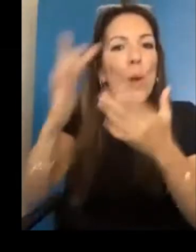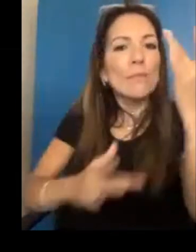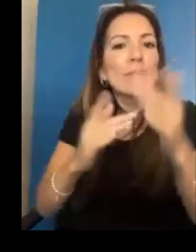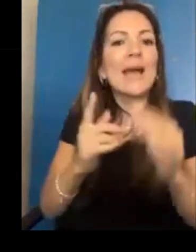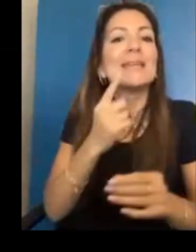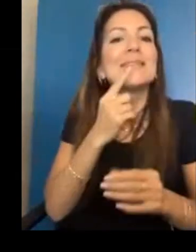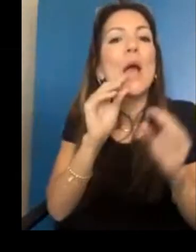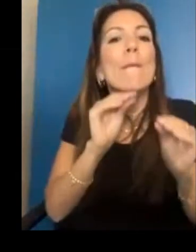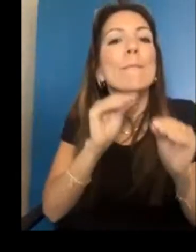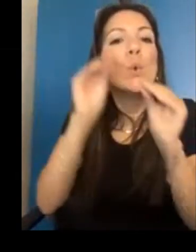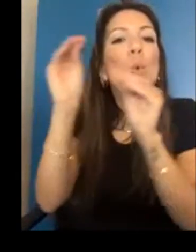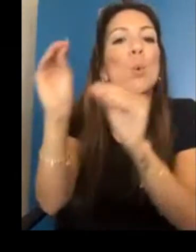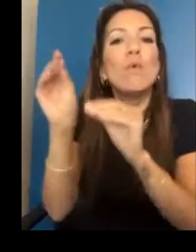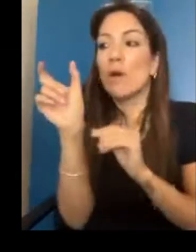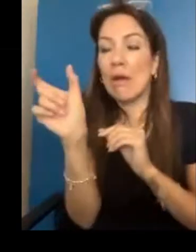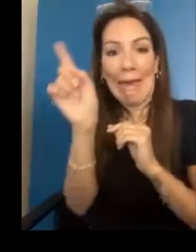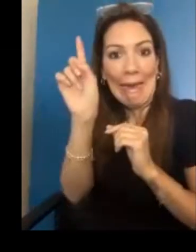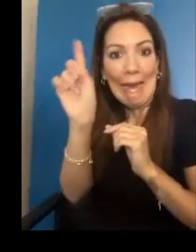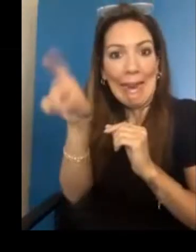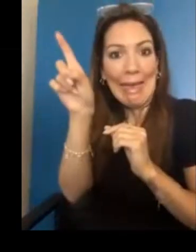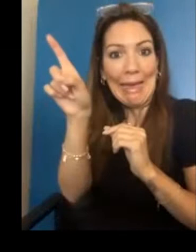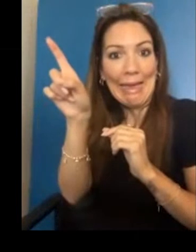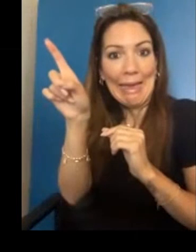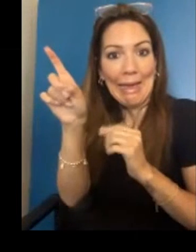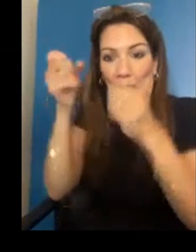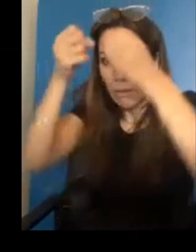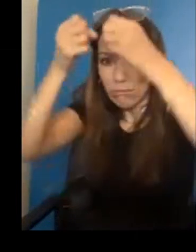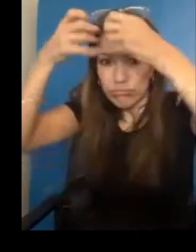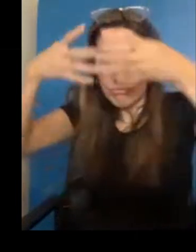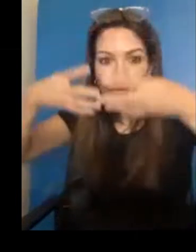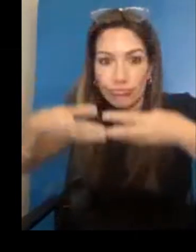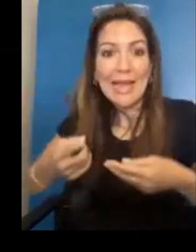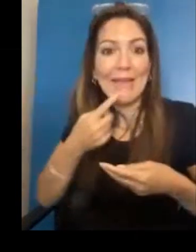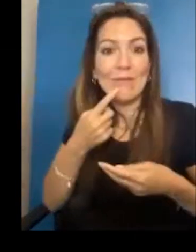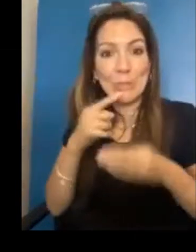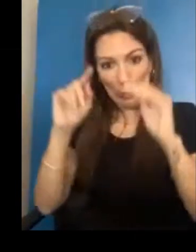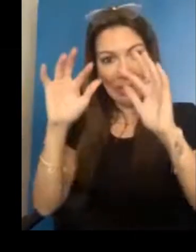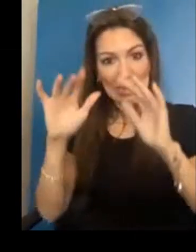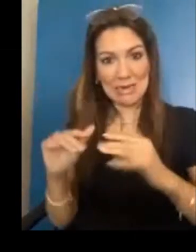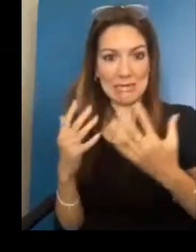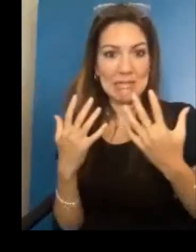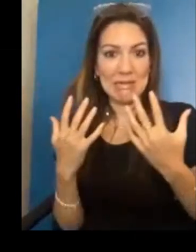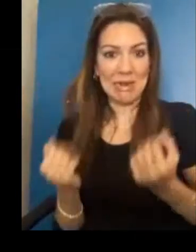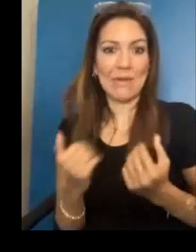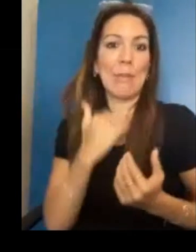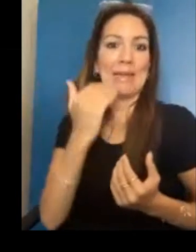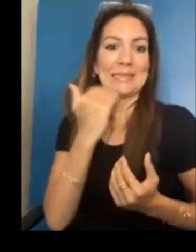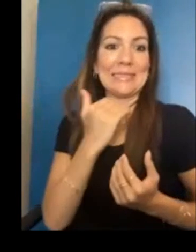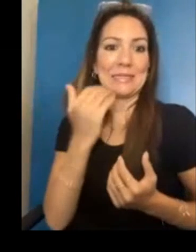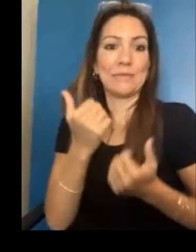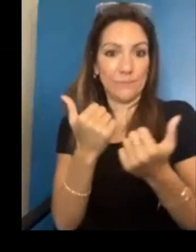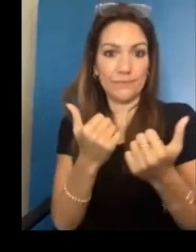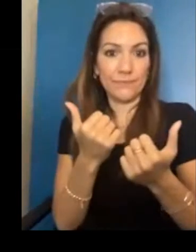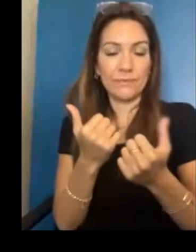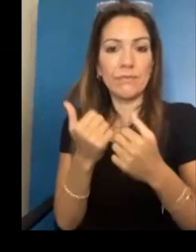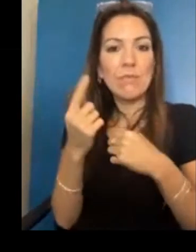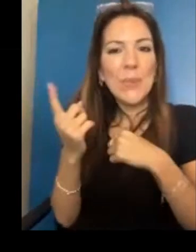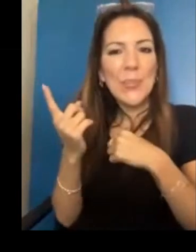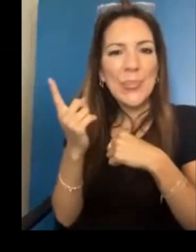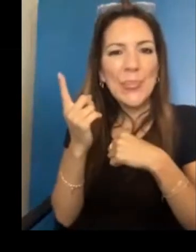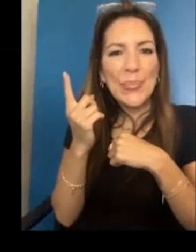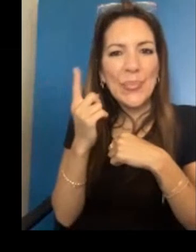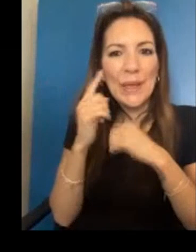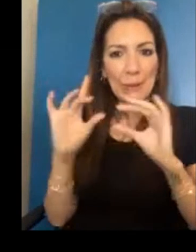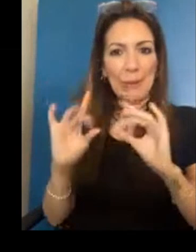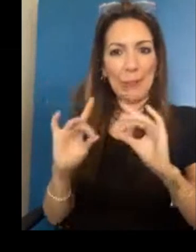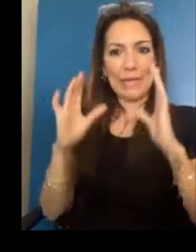previous slide. If you search Springfield Moves on our website, you can find all that information there too. I think that's